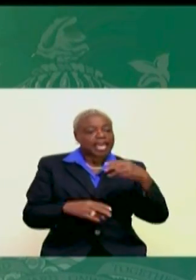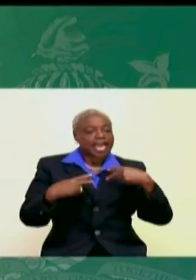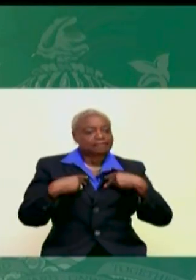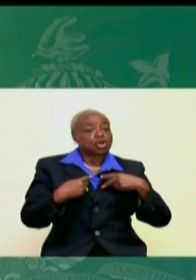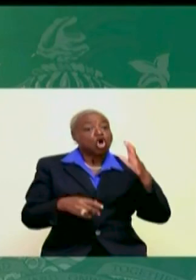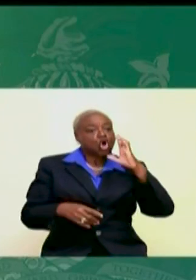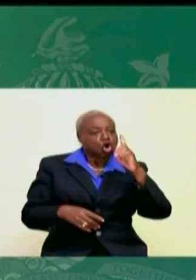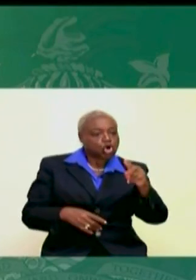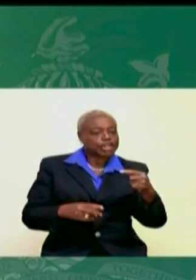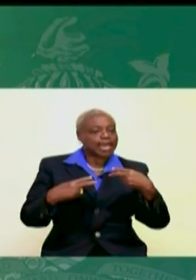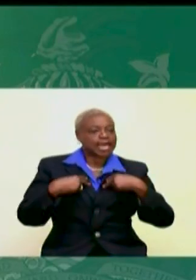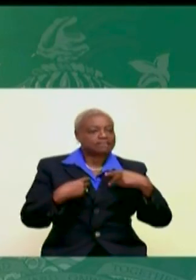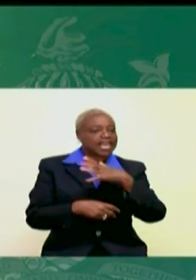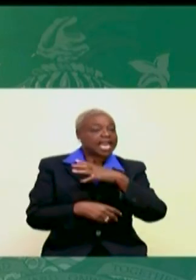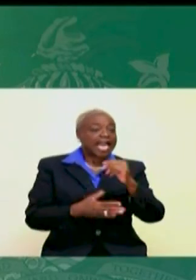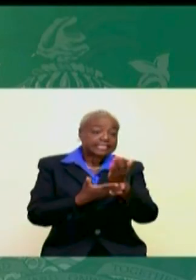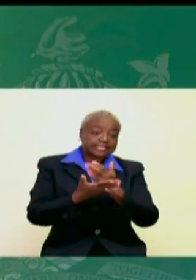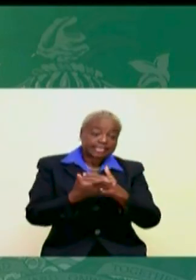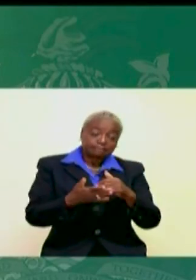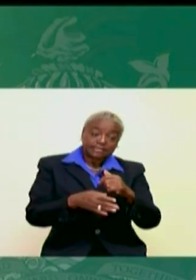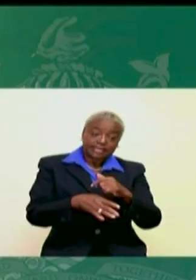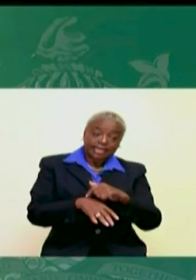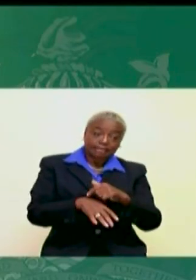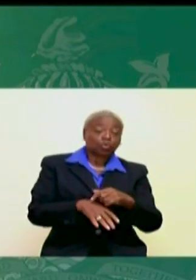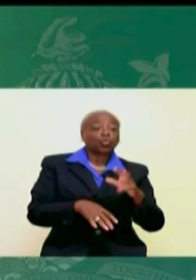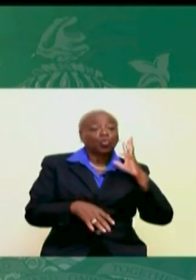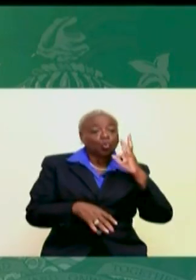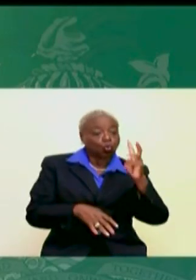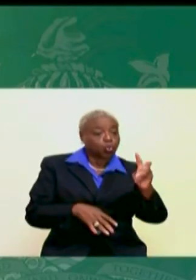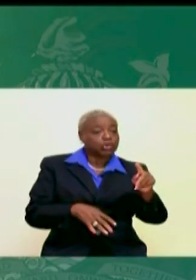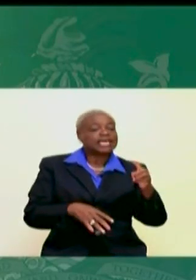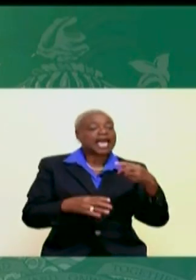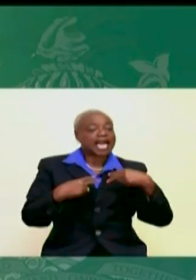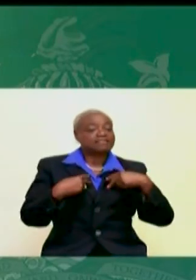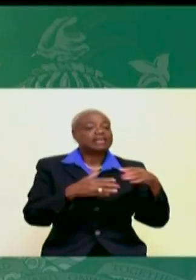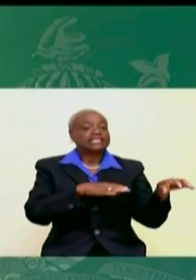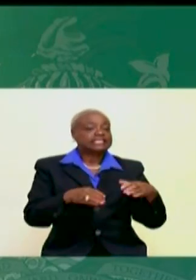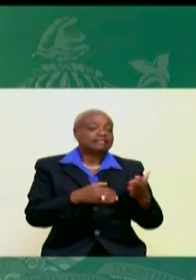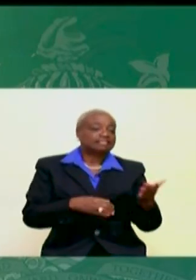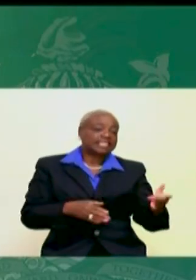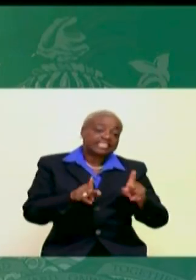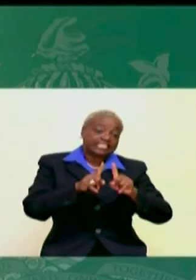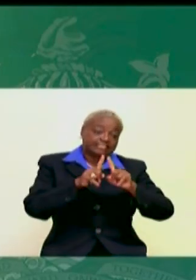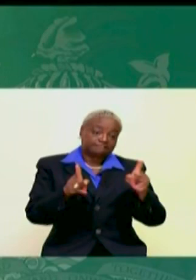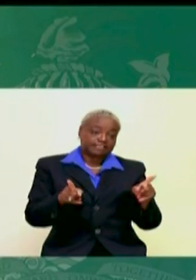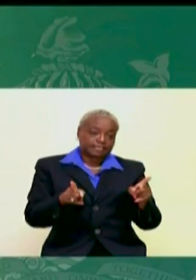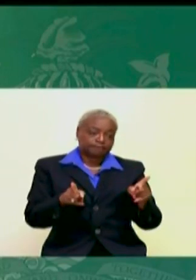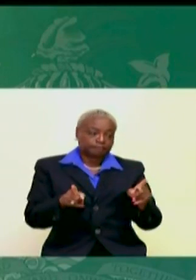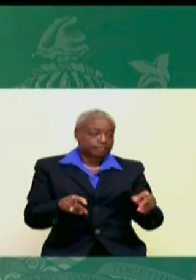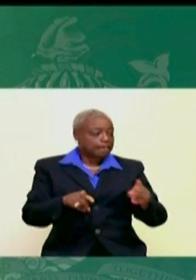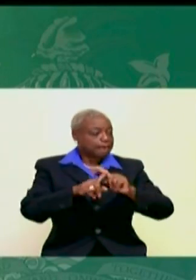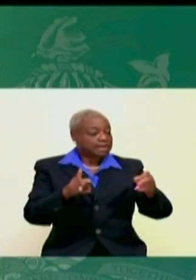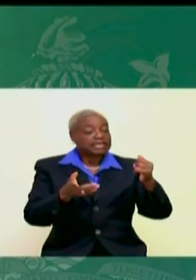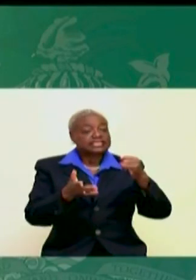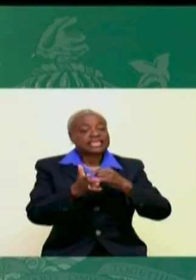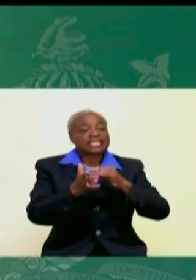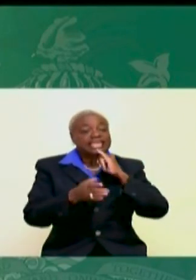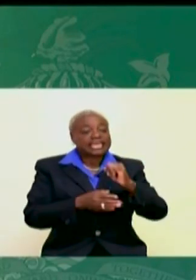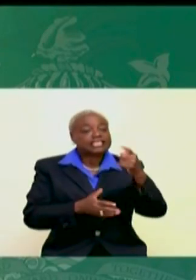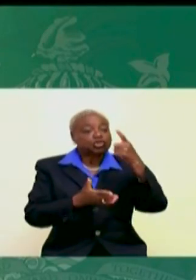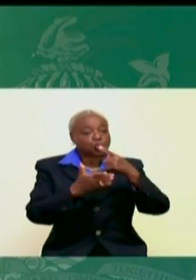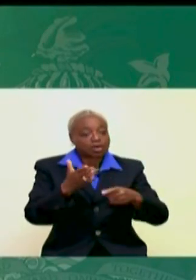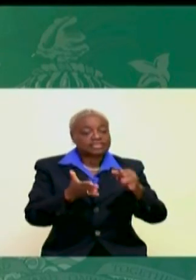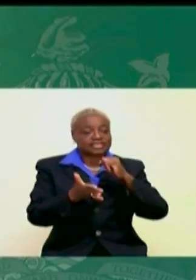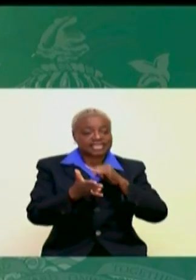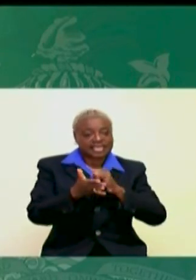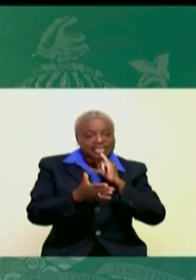could have, and in some instances would have done things differently. But it is what it is.